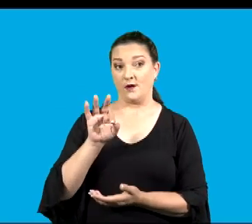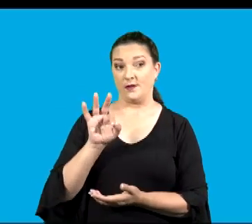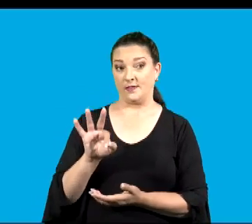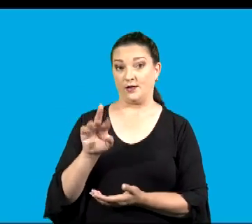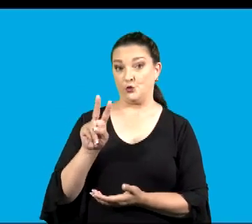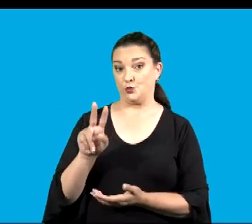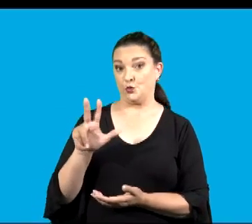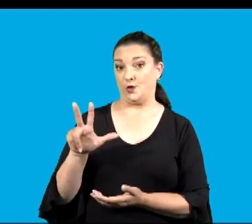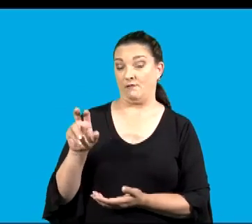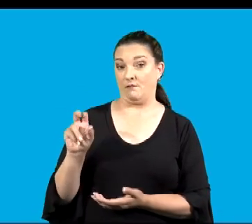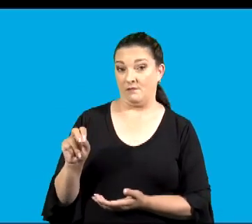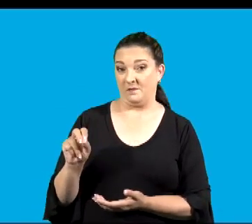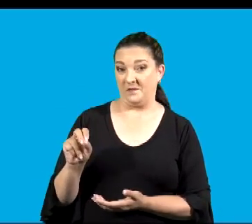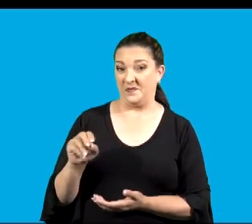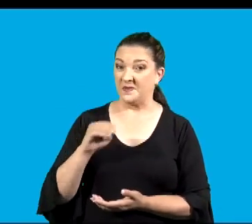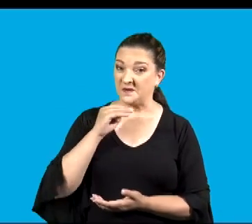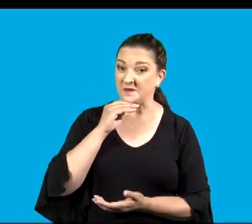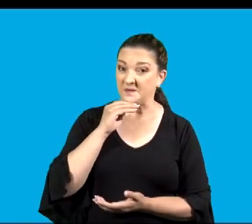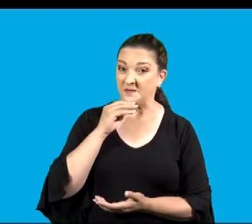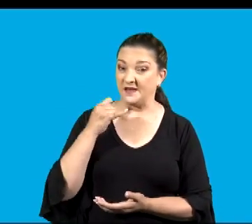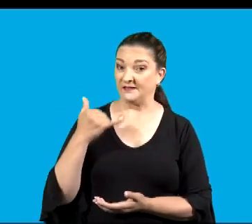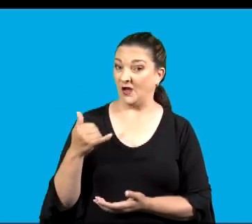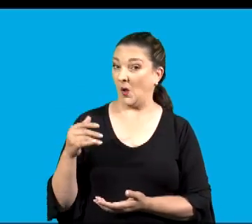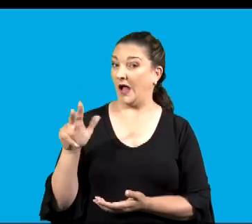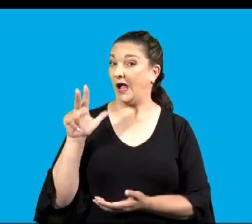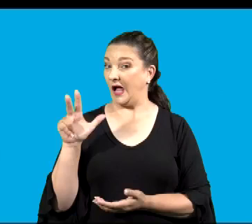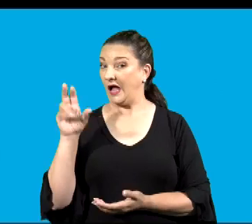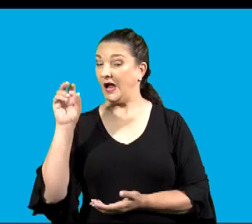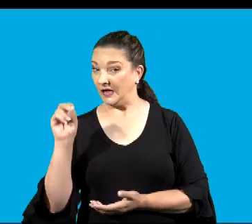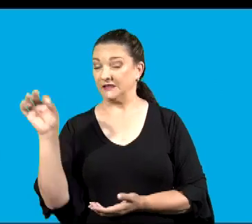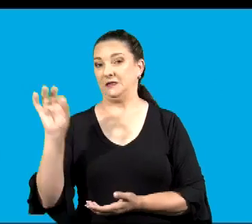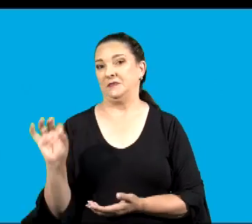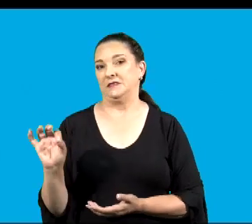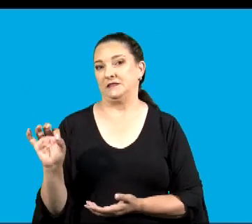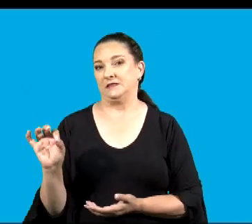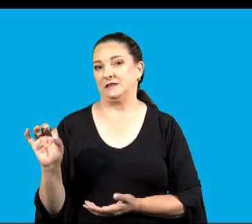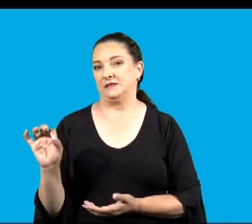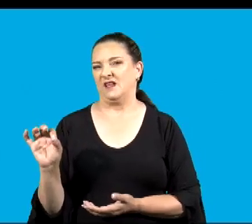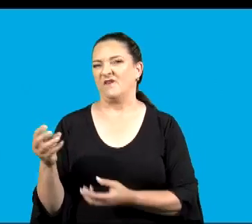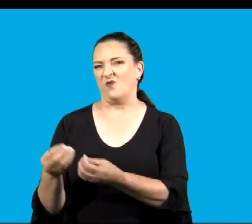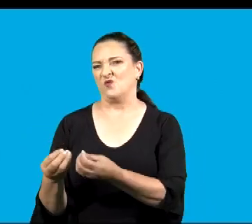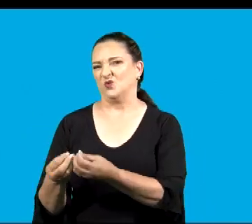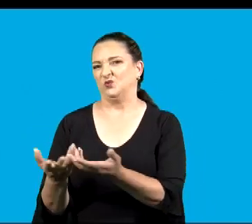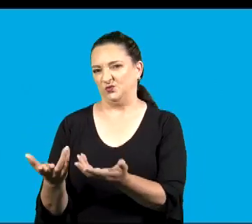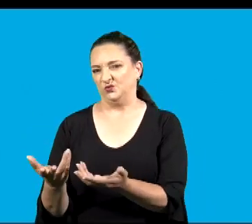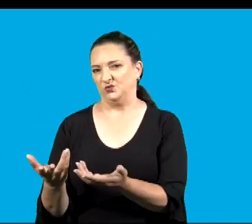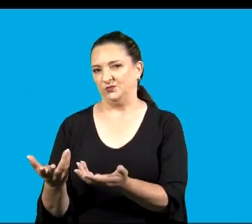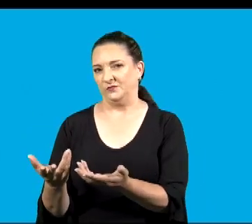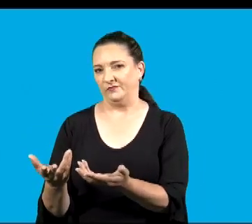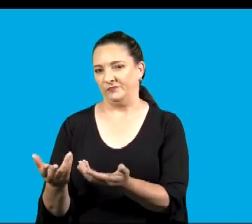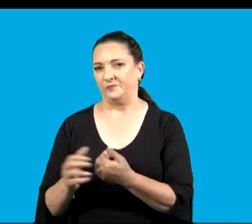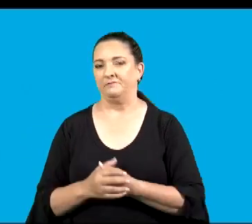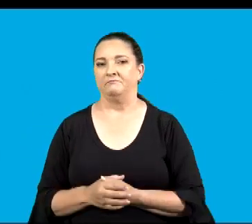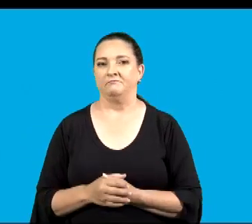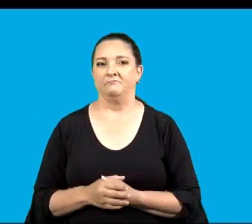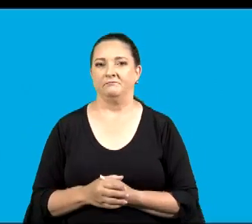13,280 was 80% of an amount that was marked on these goods, and